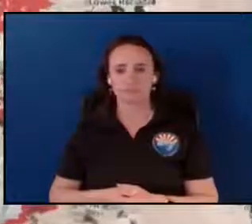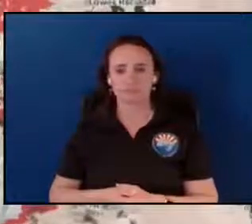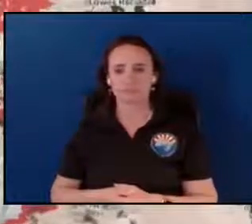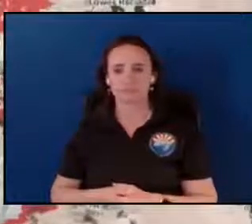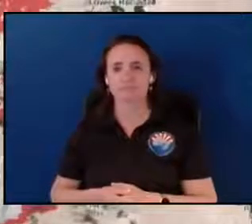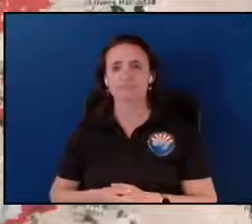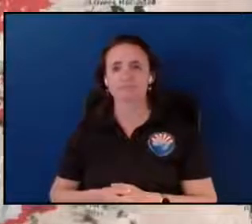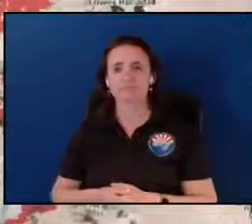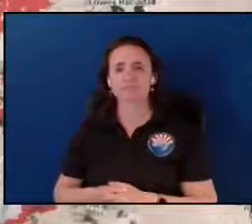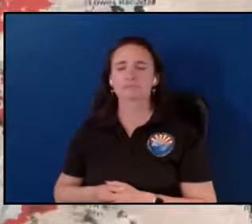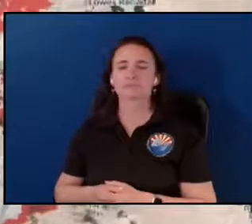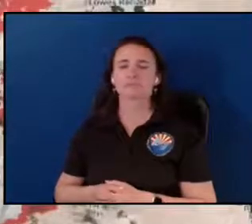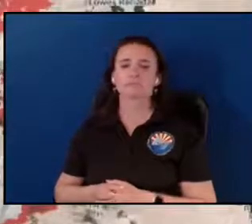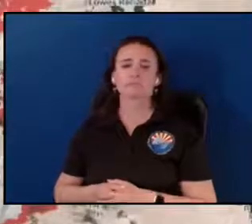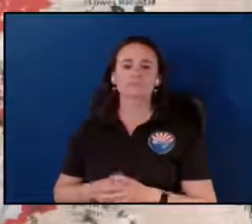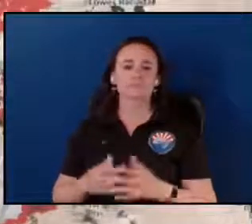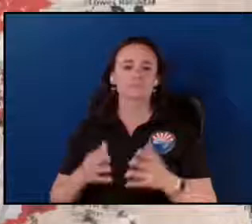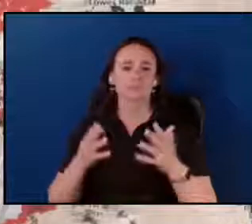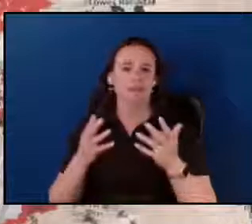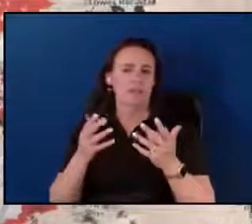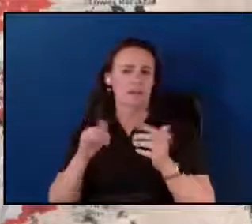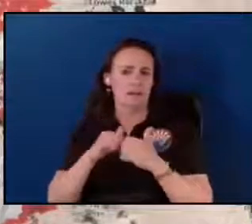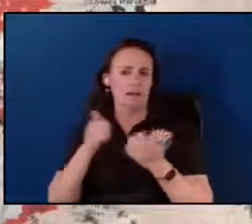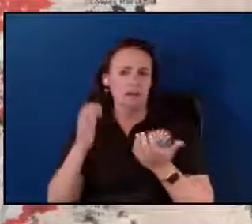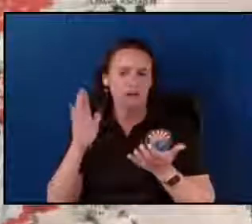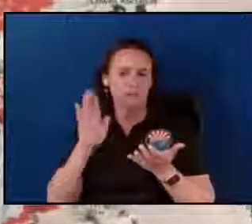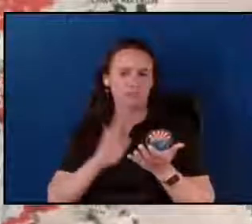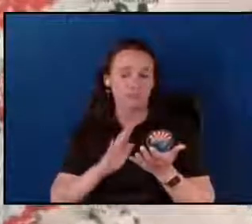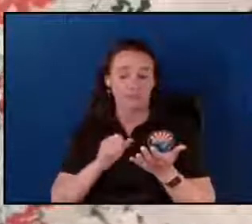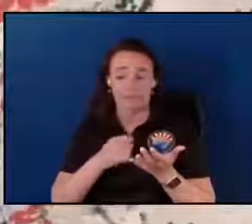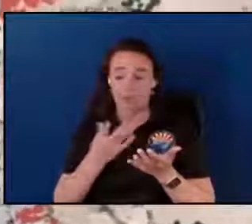stuff that we've been doing to alleviate that is, now that we've had a few good days,